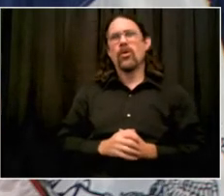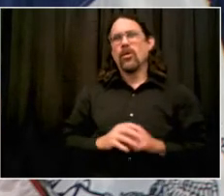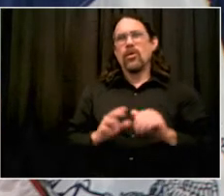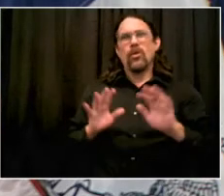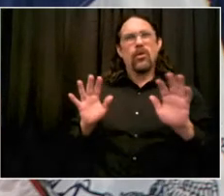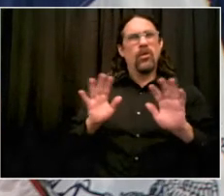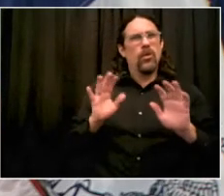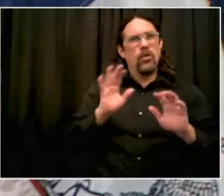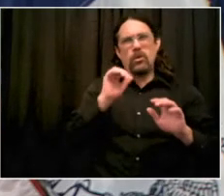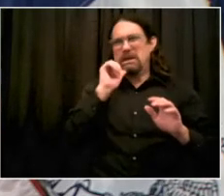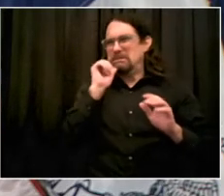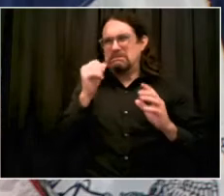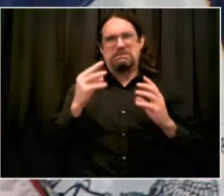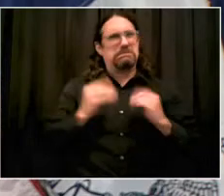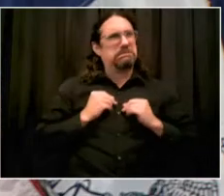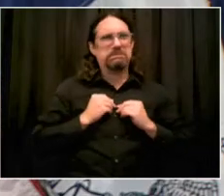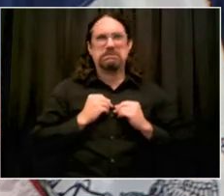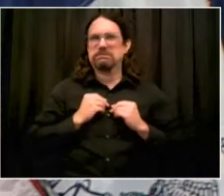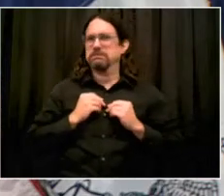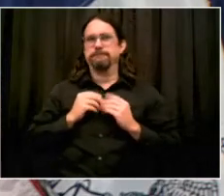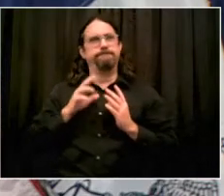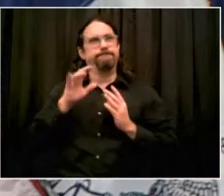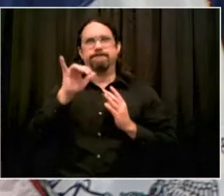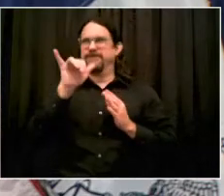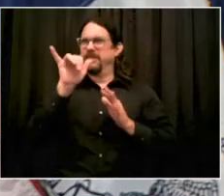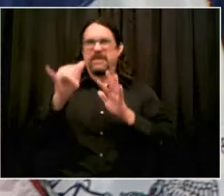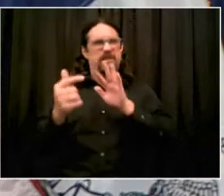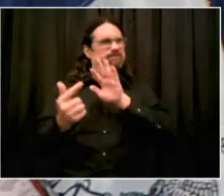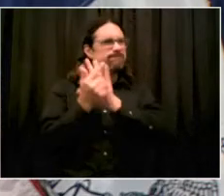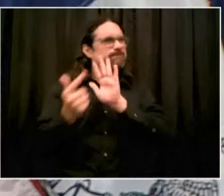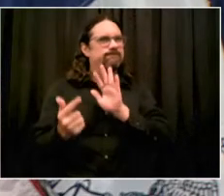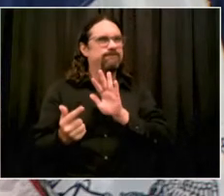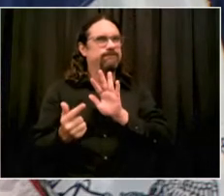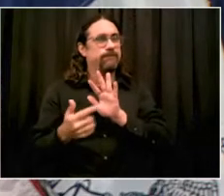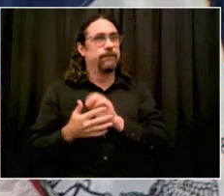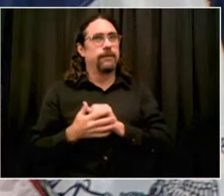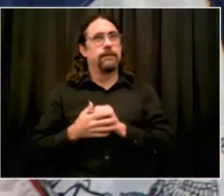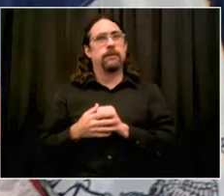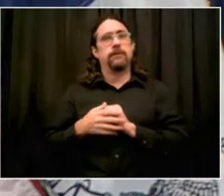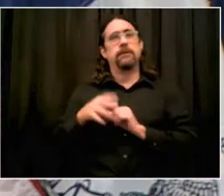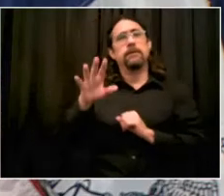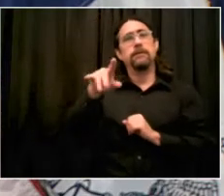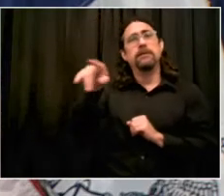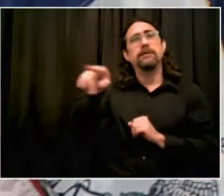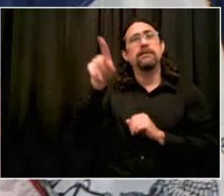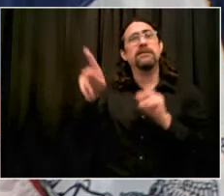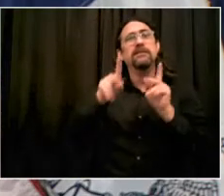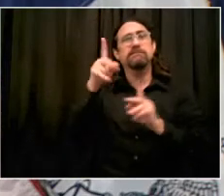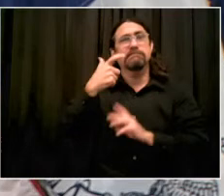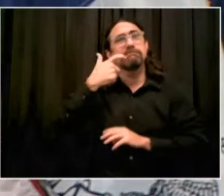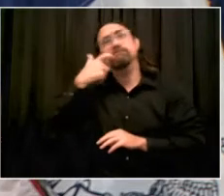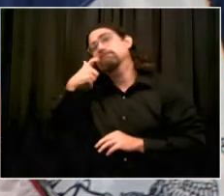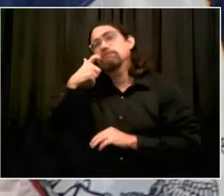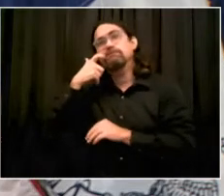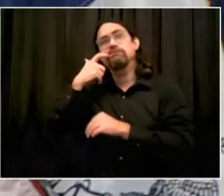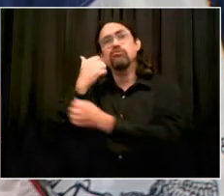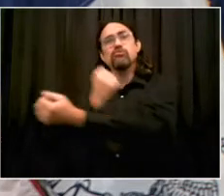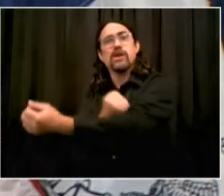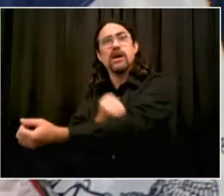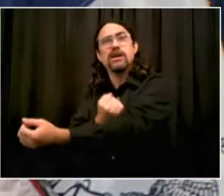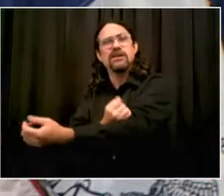help them, to get them to substance misuse services, which the Department of Health does, and I'll turn to Dr. Choksi on